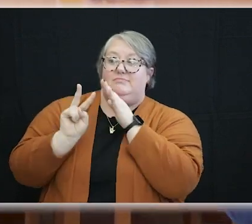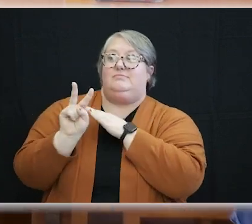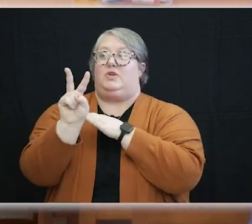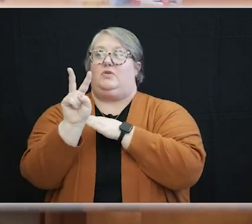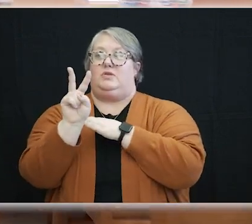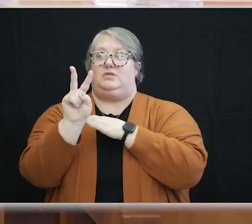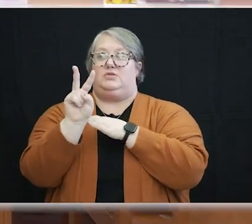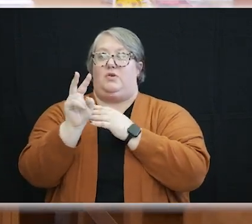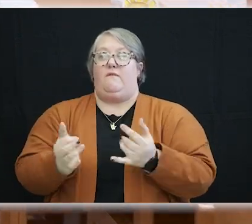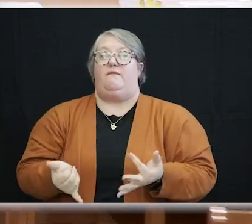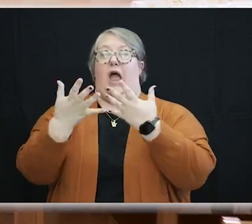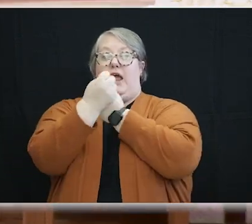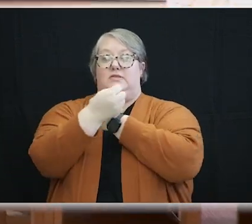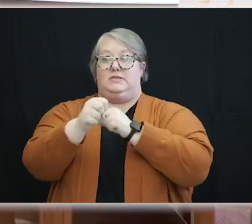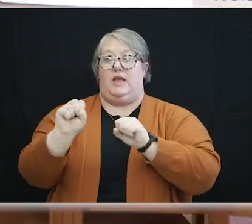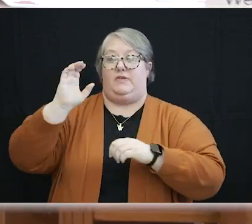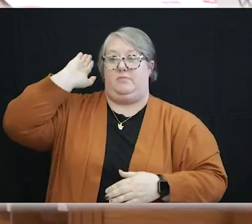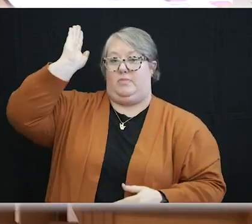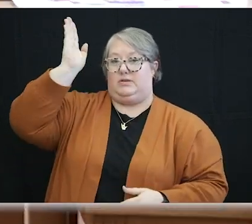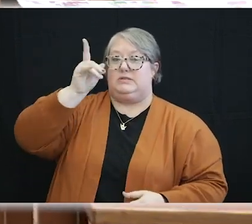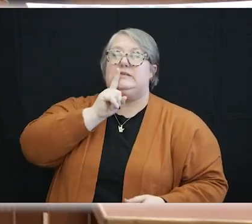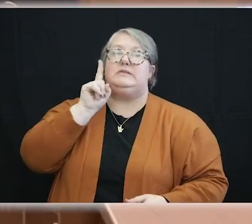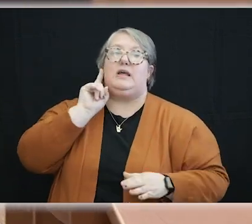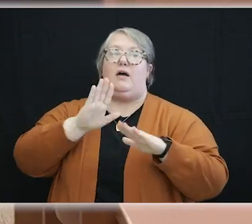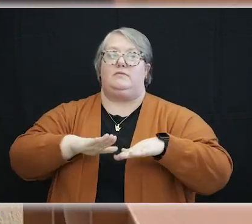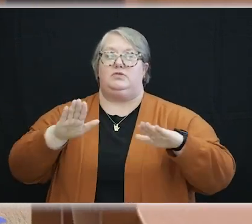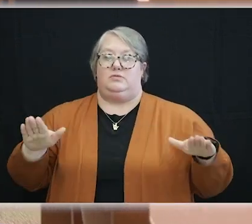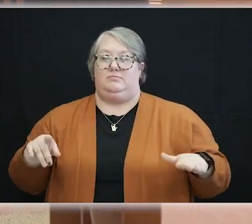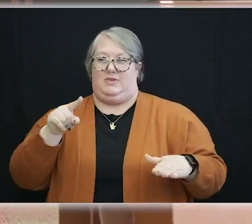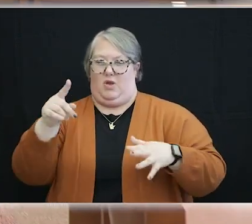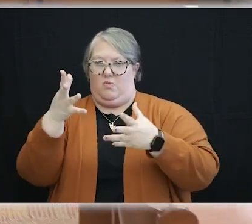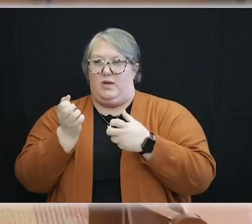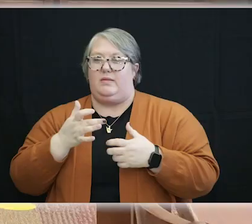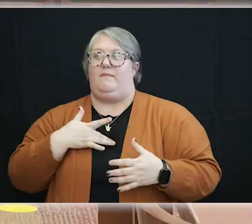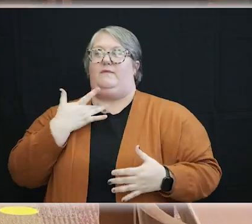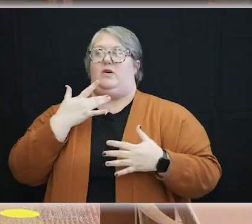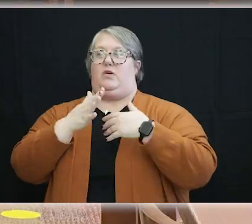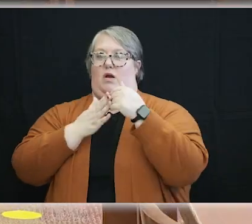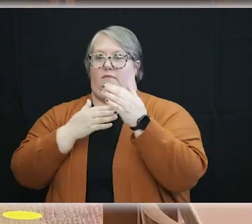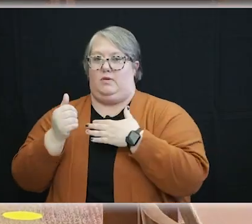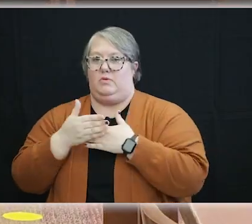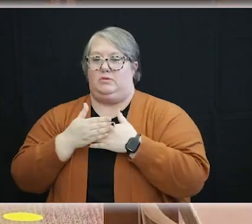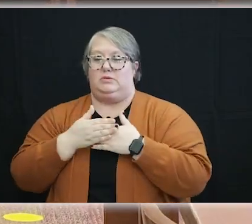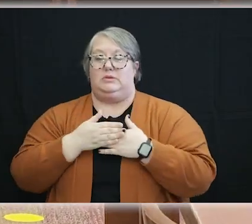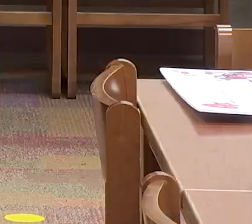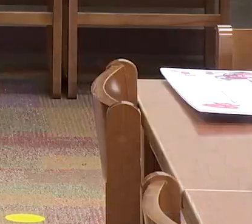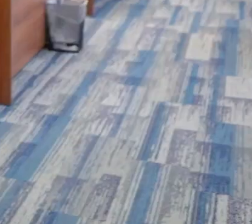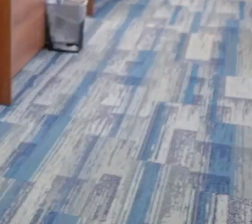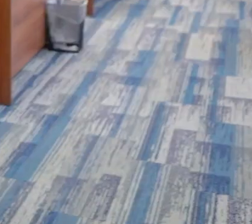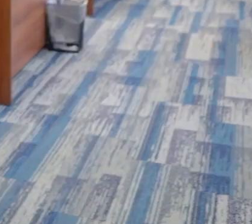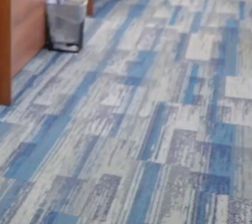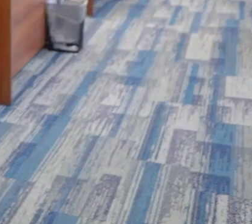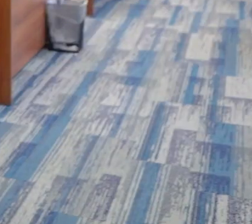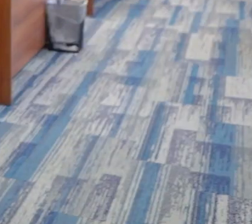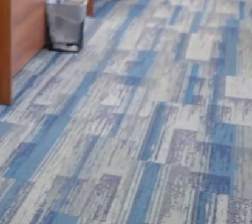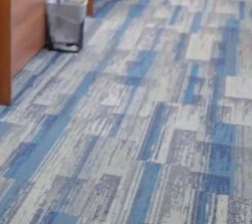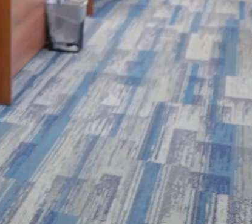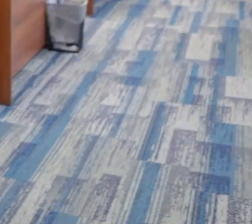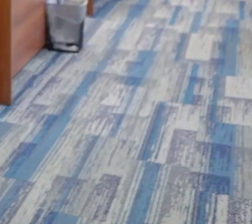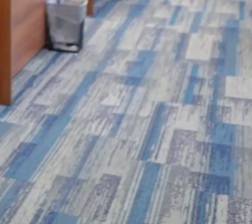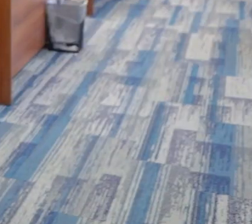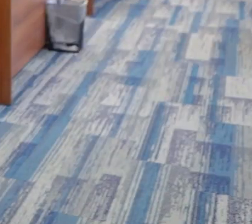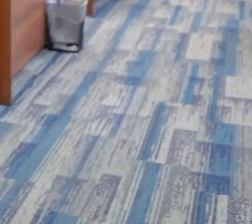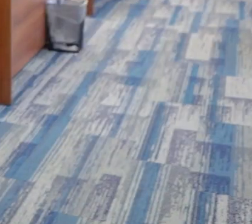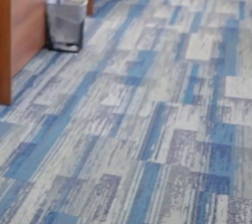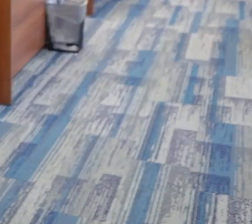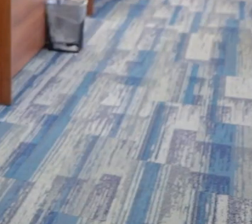He says he looks forward to doing fire safety presentations to deaf children because he wants them to feel comfortable. When I speak to